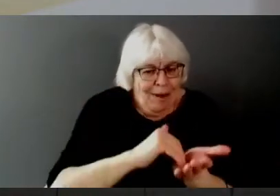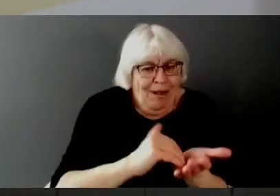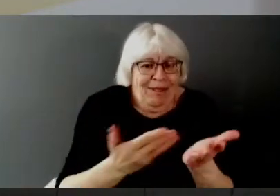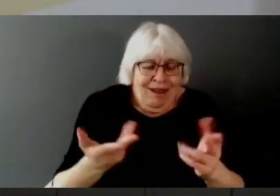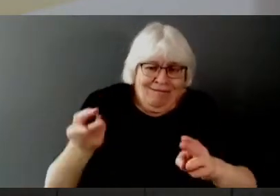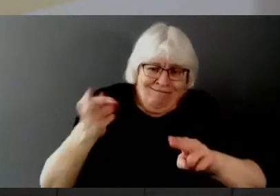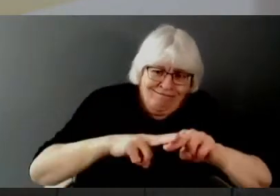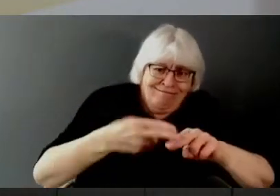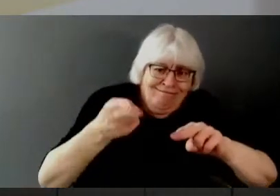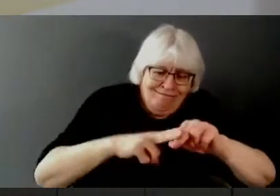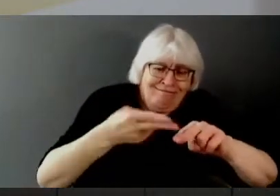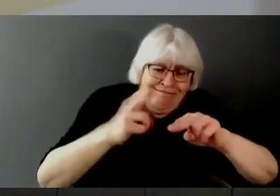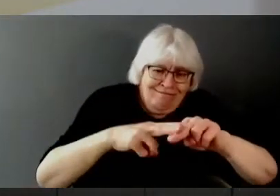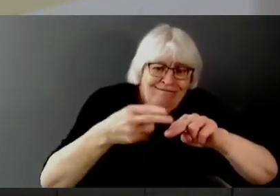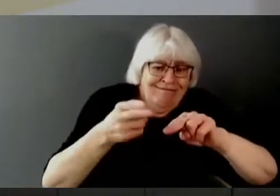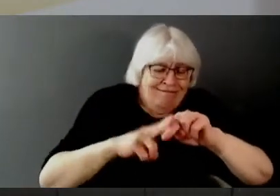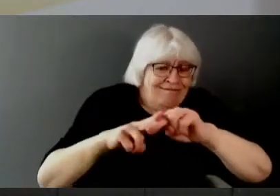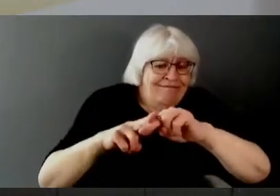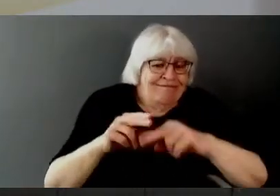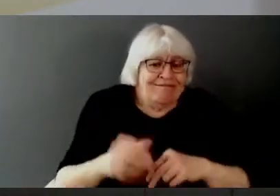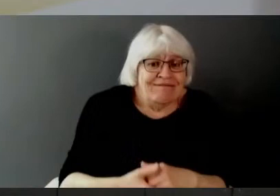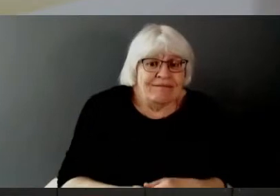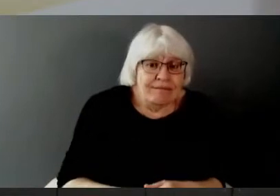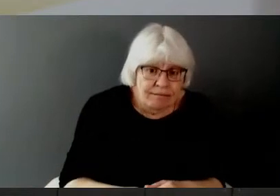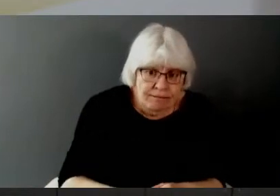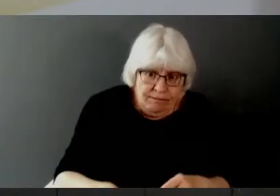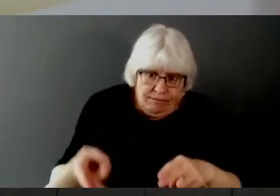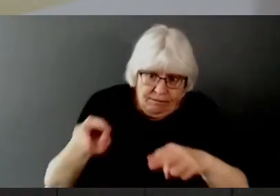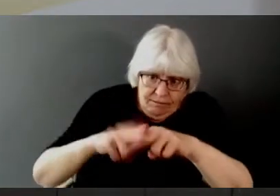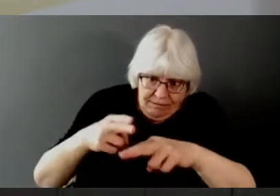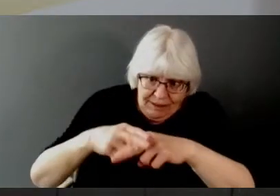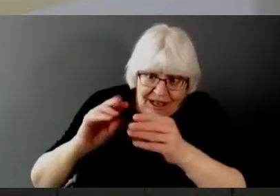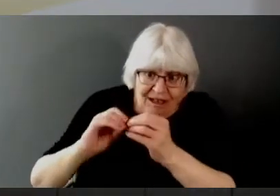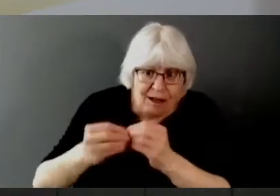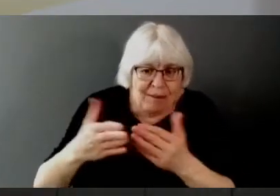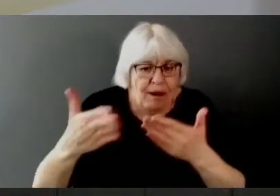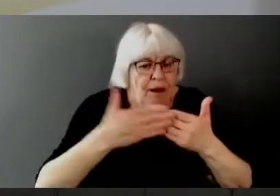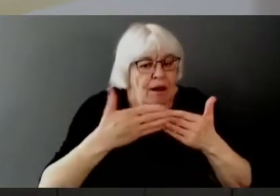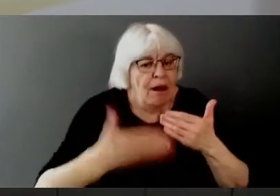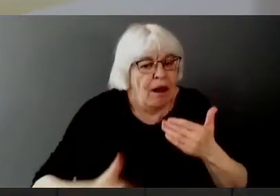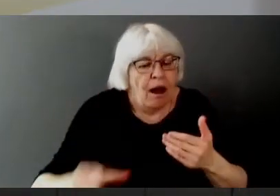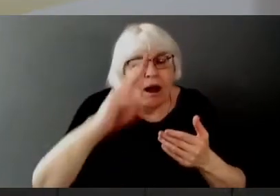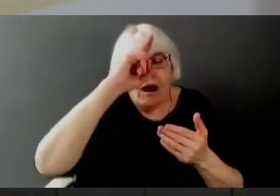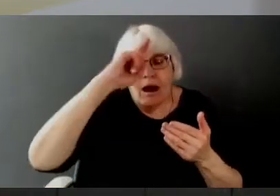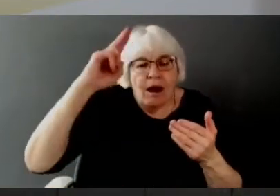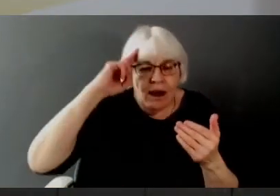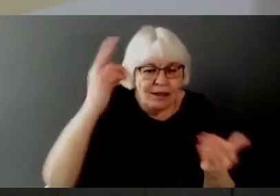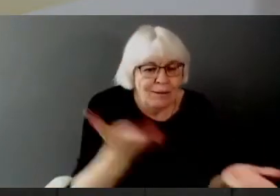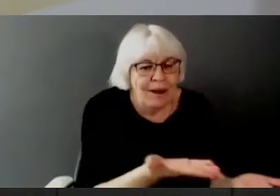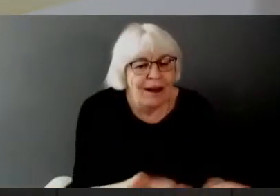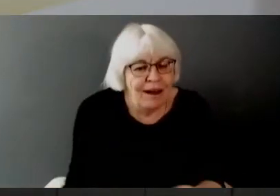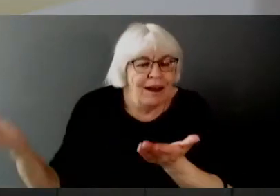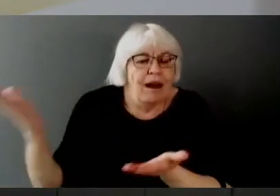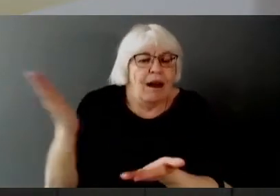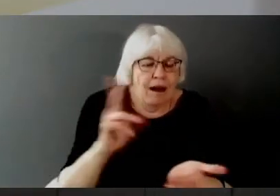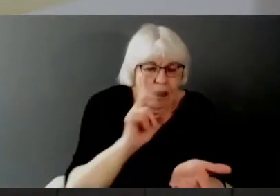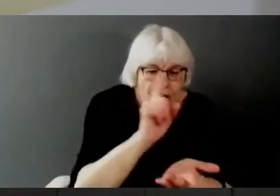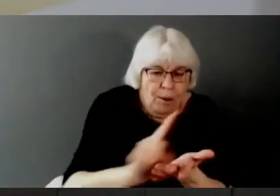lag behind the increased case counts by as much as several weeks. Last week in Canada, an average